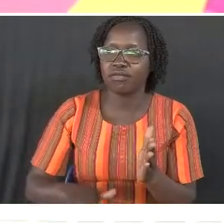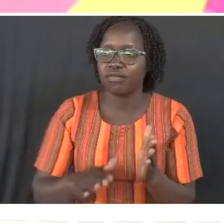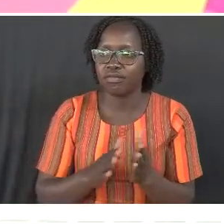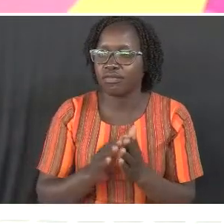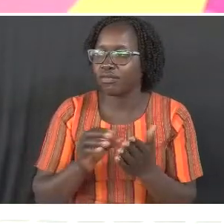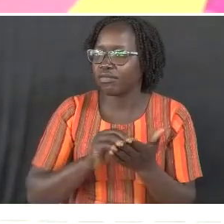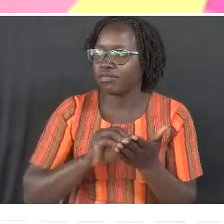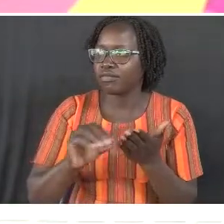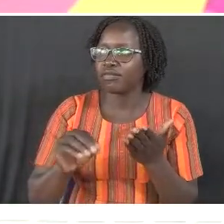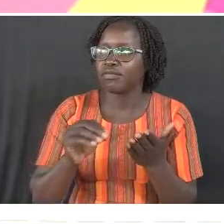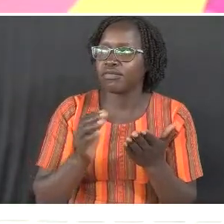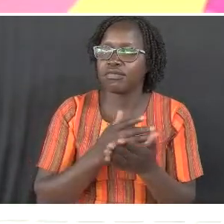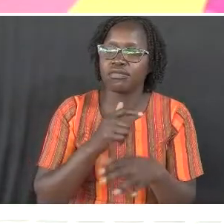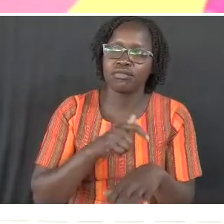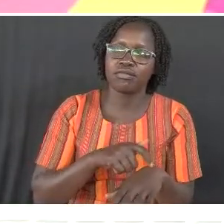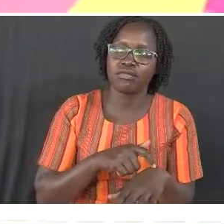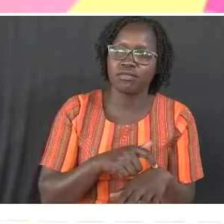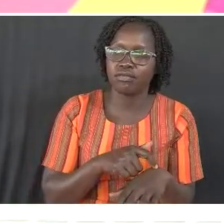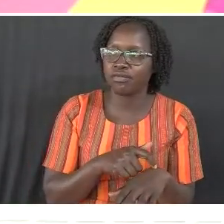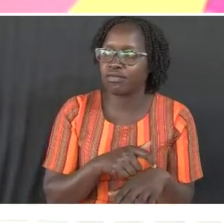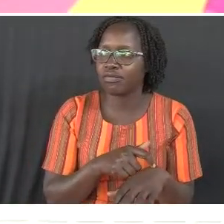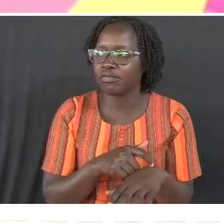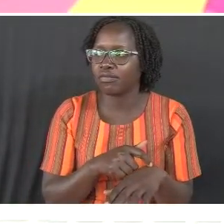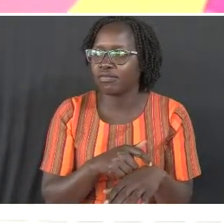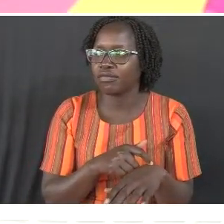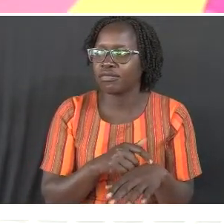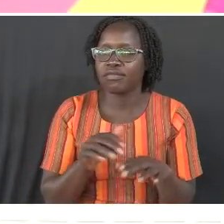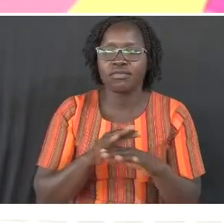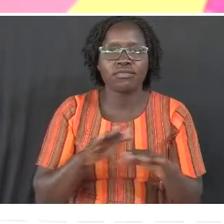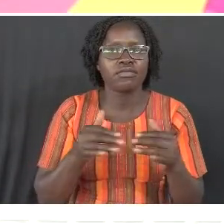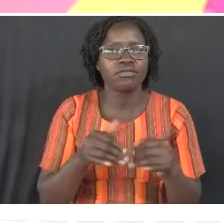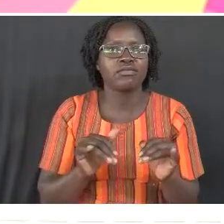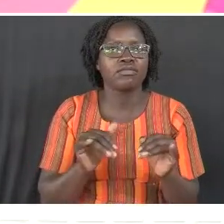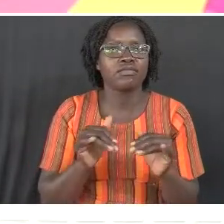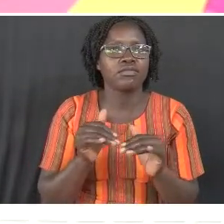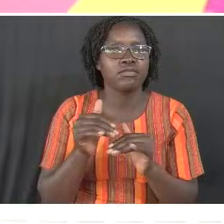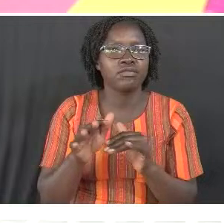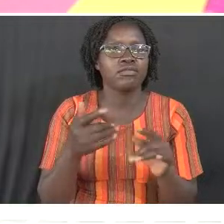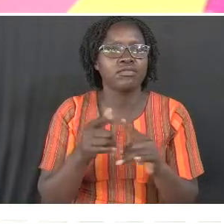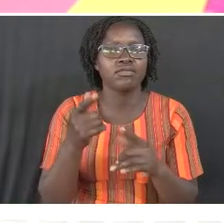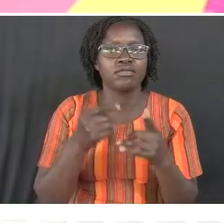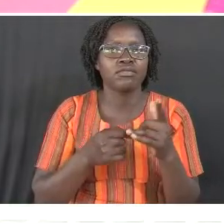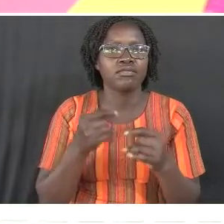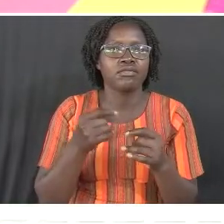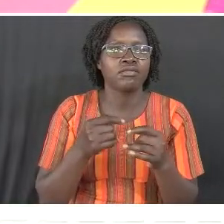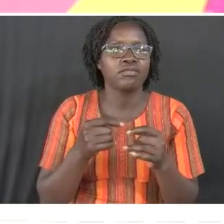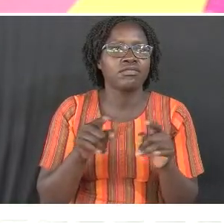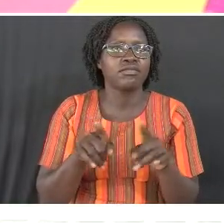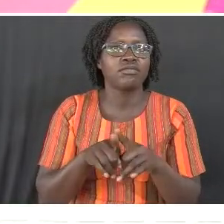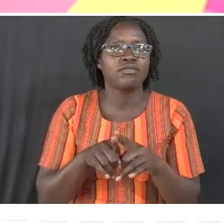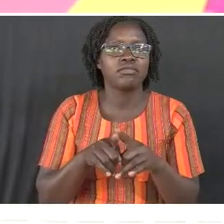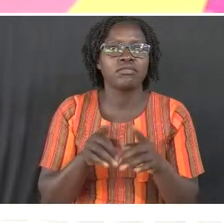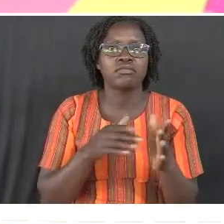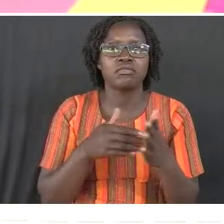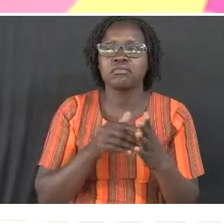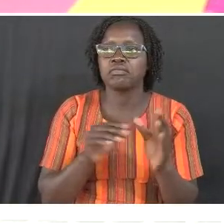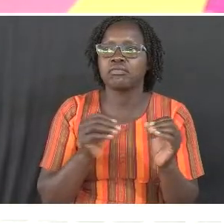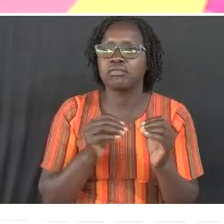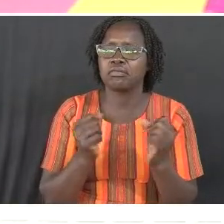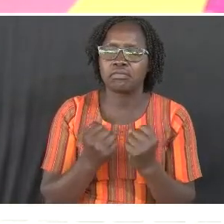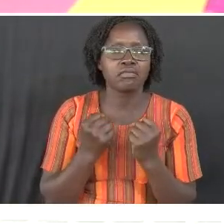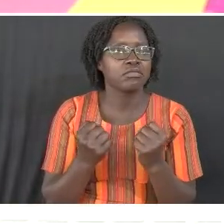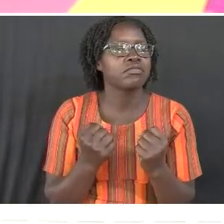eruption. Sometimes the permanent teeth are trying to come out, but the milk ones are not shaking. They are very